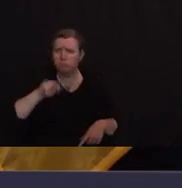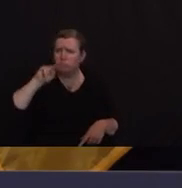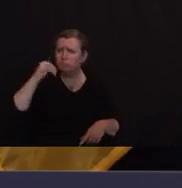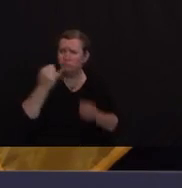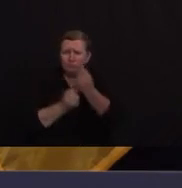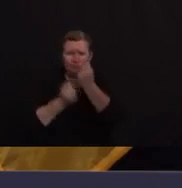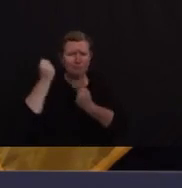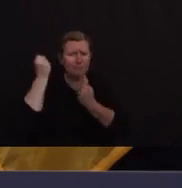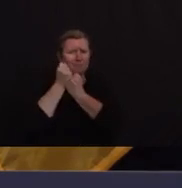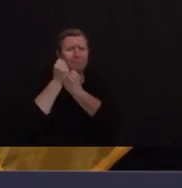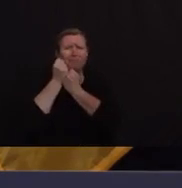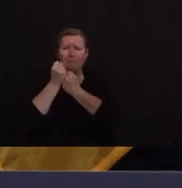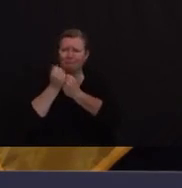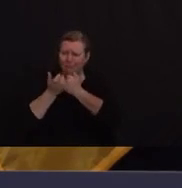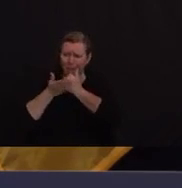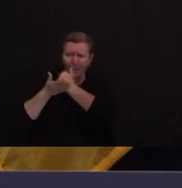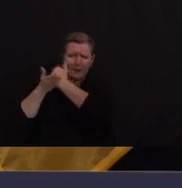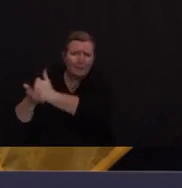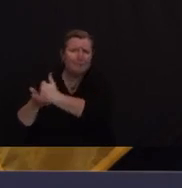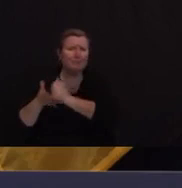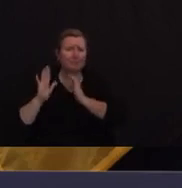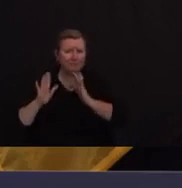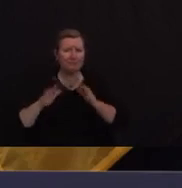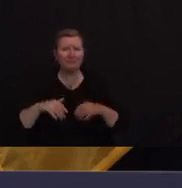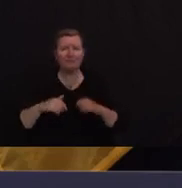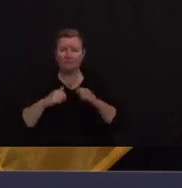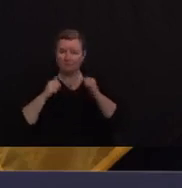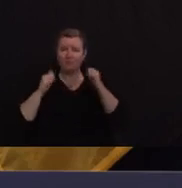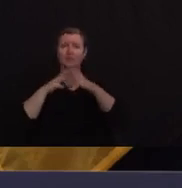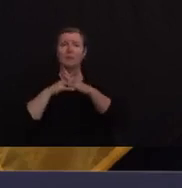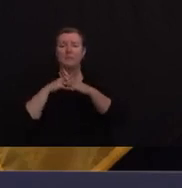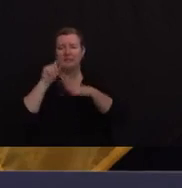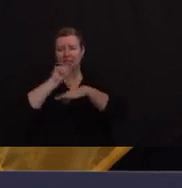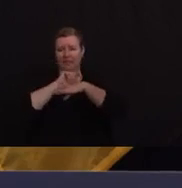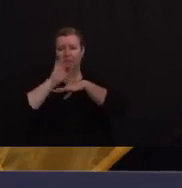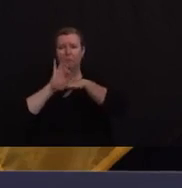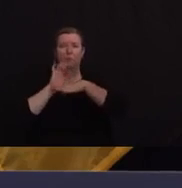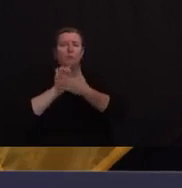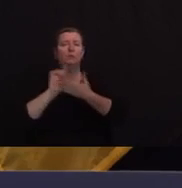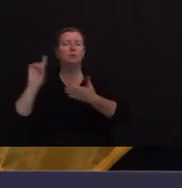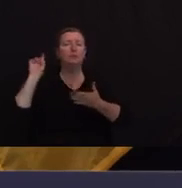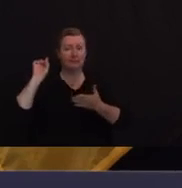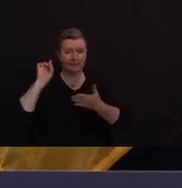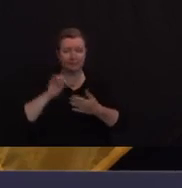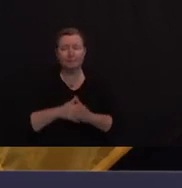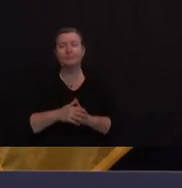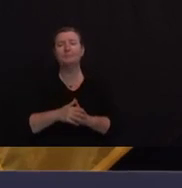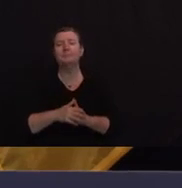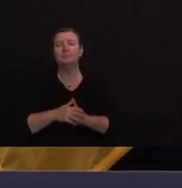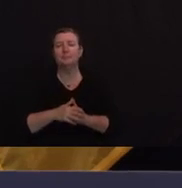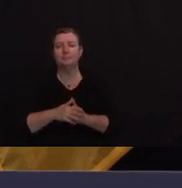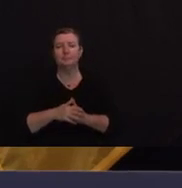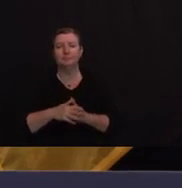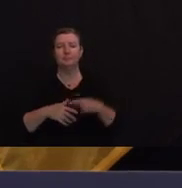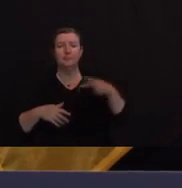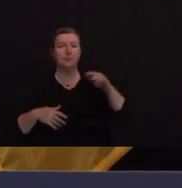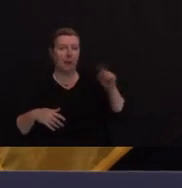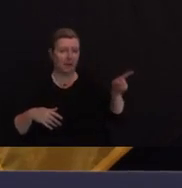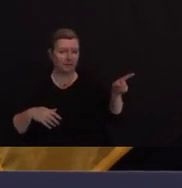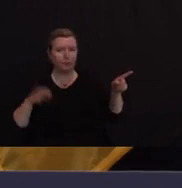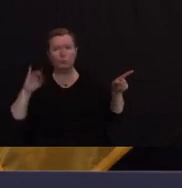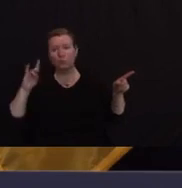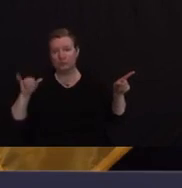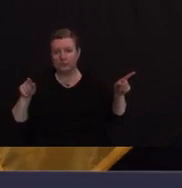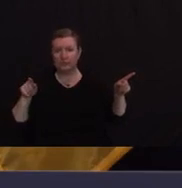We established, as I mentioned, a task force last week. Pat and Judy are very much involved in that. This